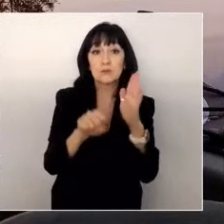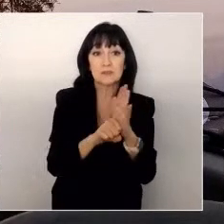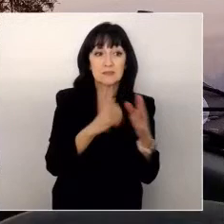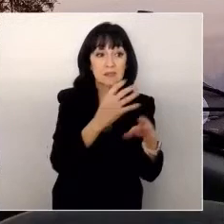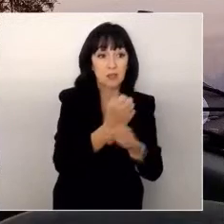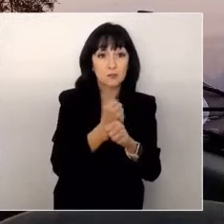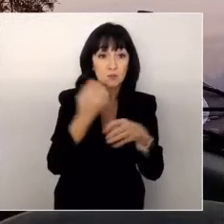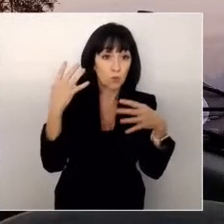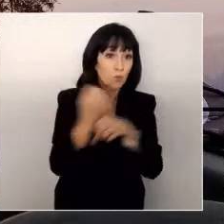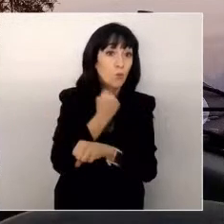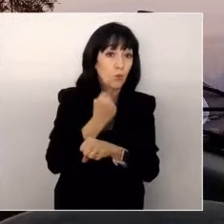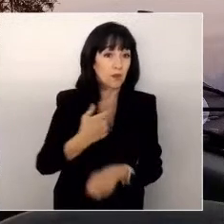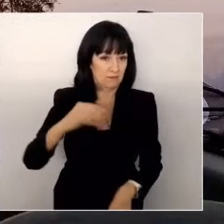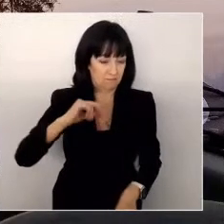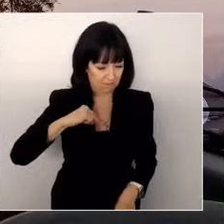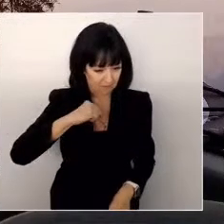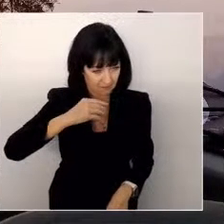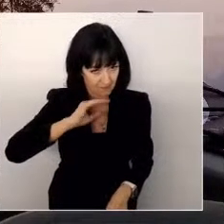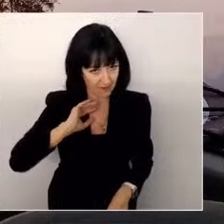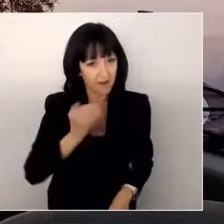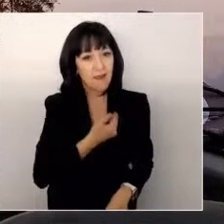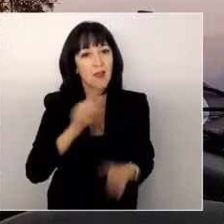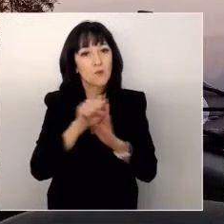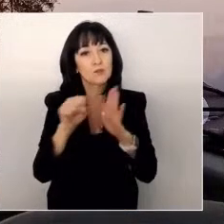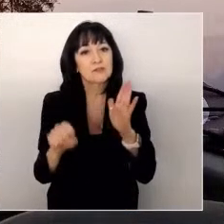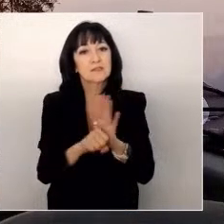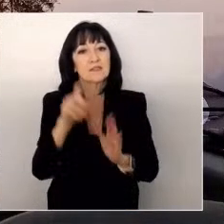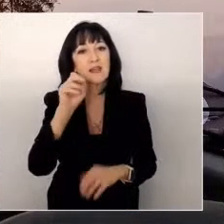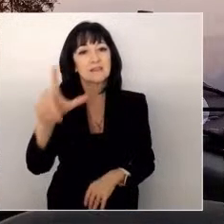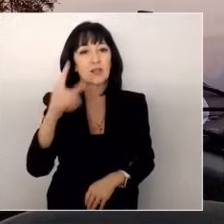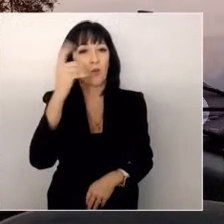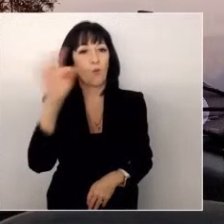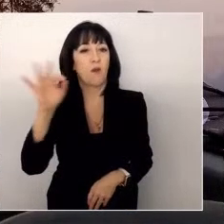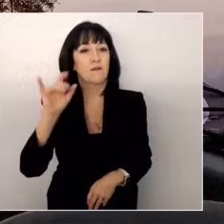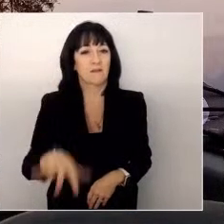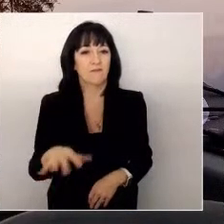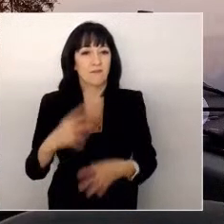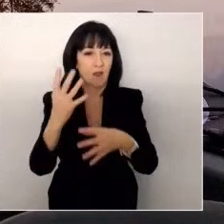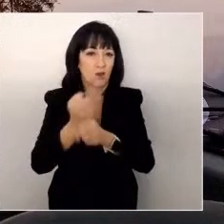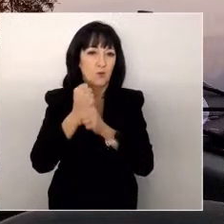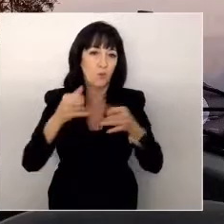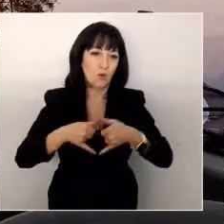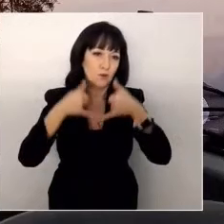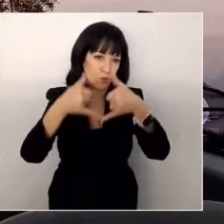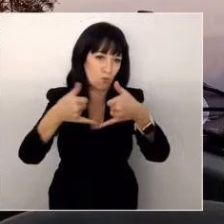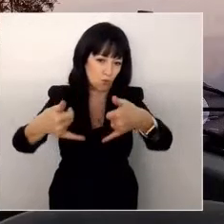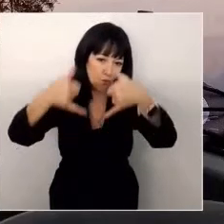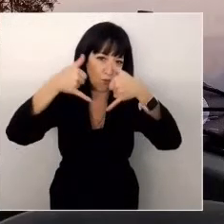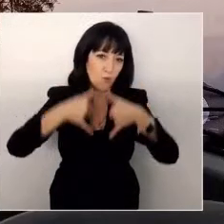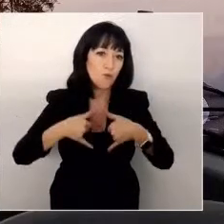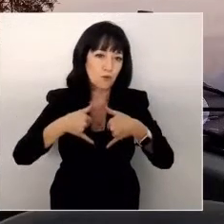Everyone should get out and enjoy our parks. And just off the press